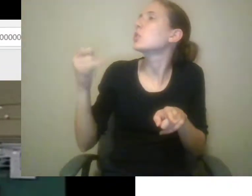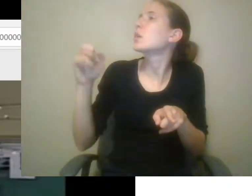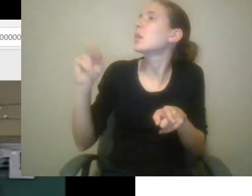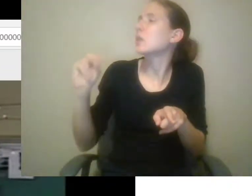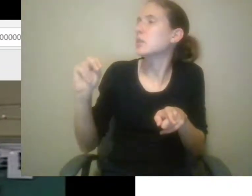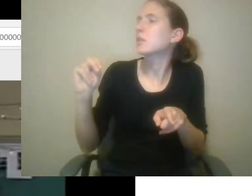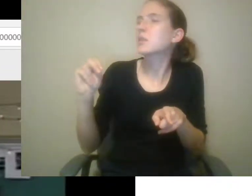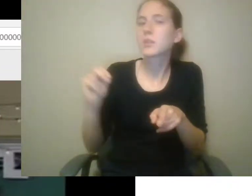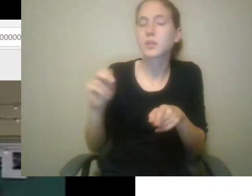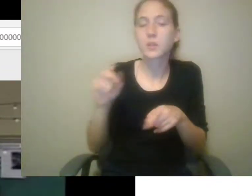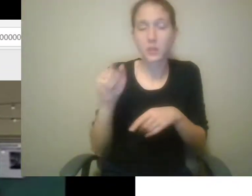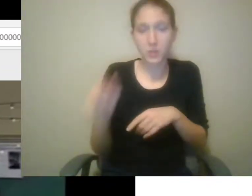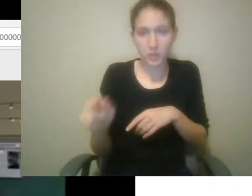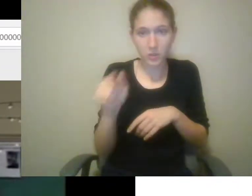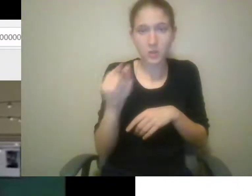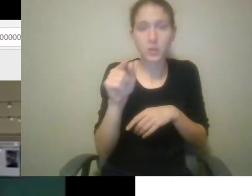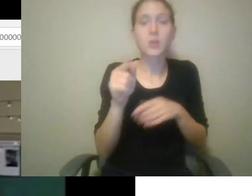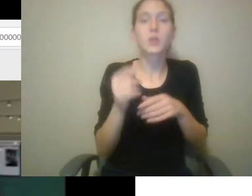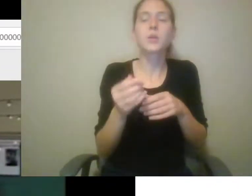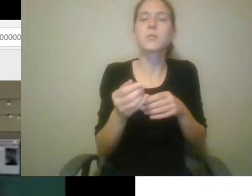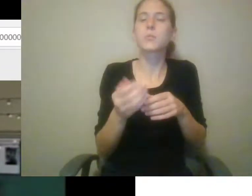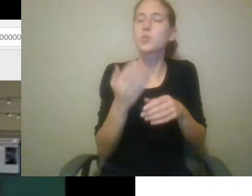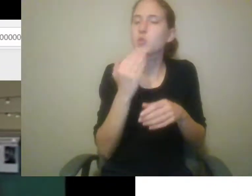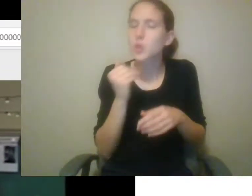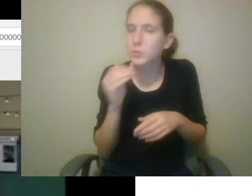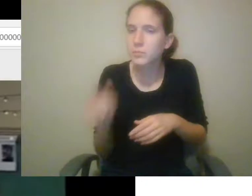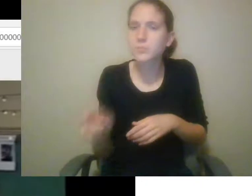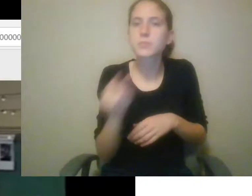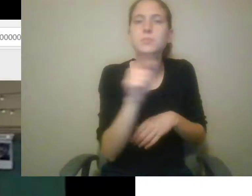And there'll be some leftover water.